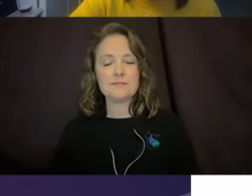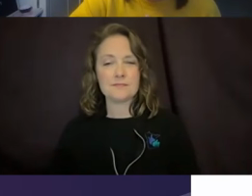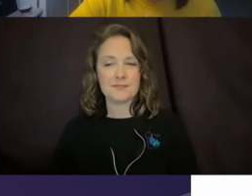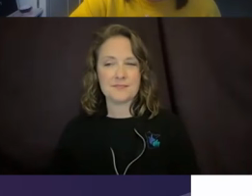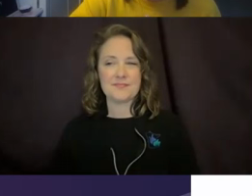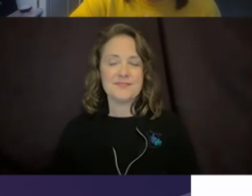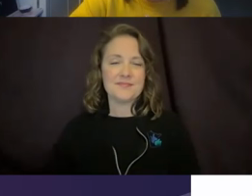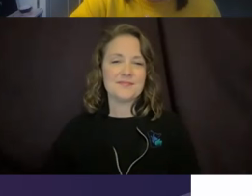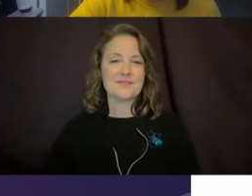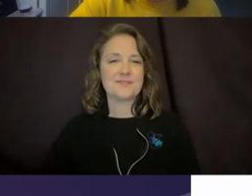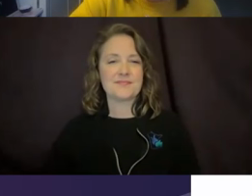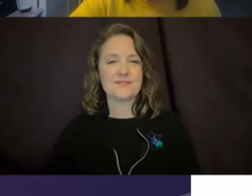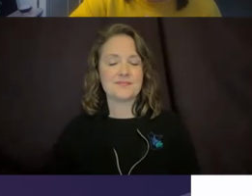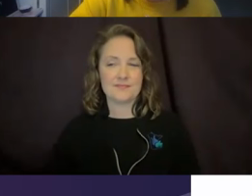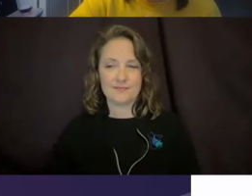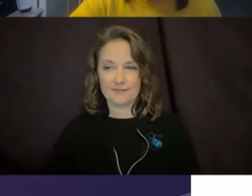Um,